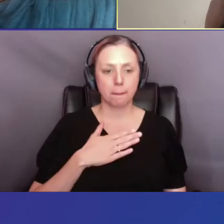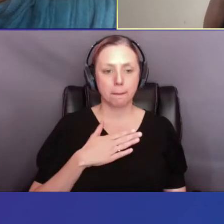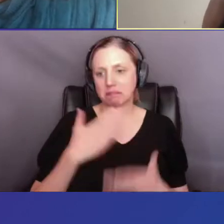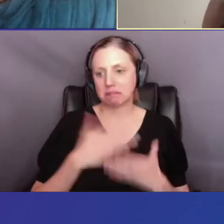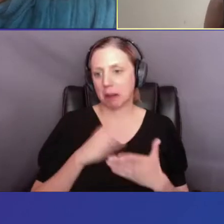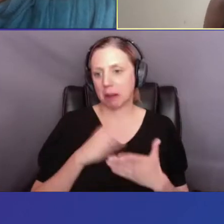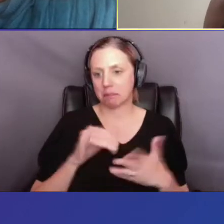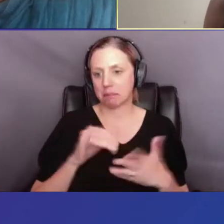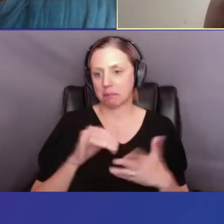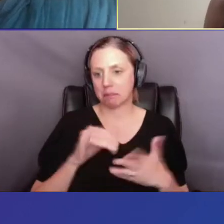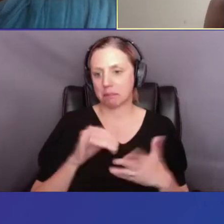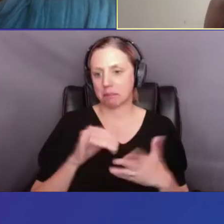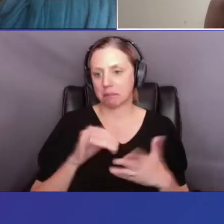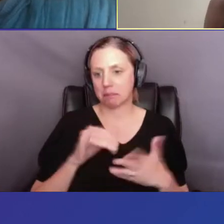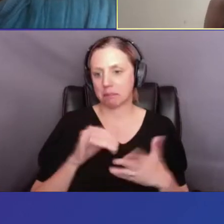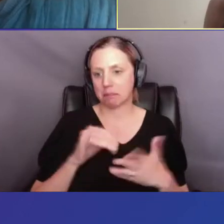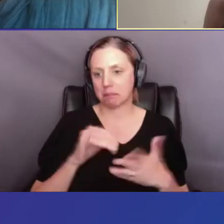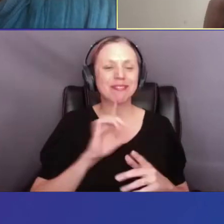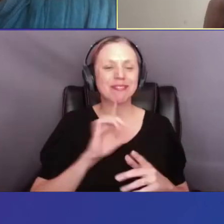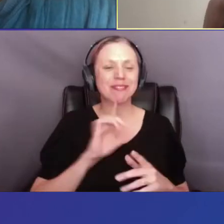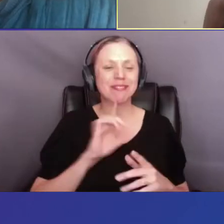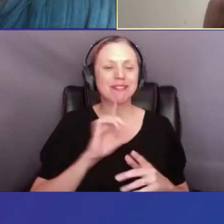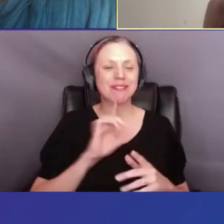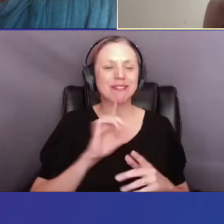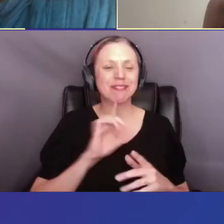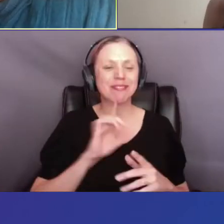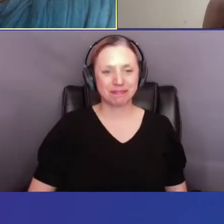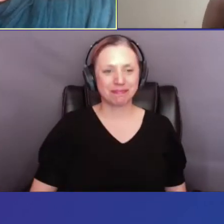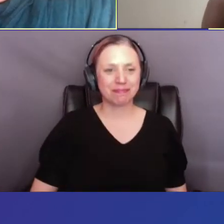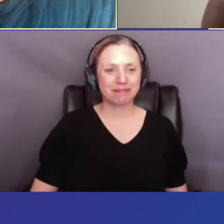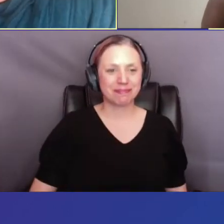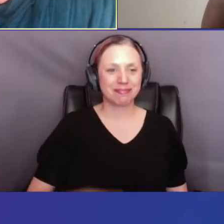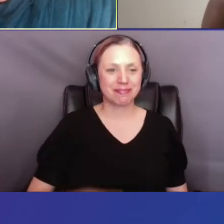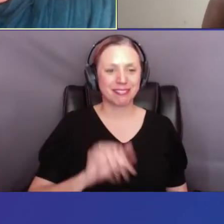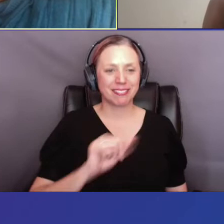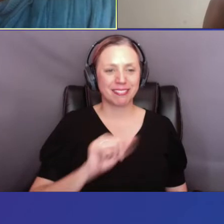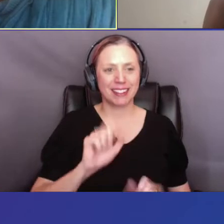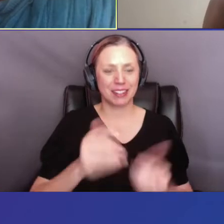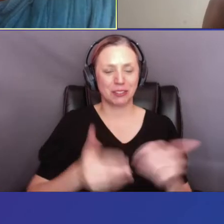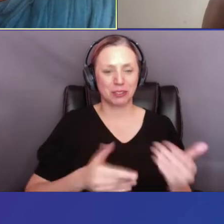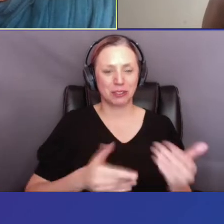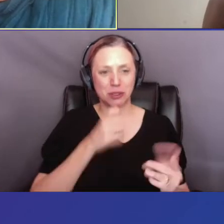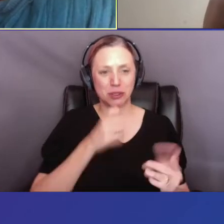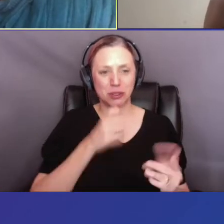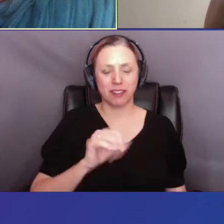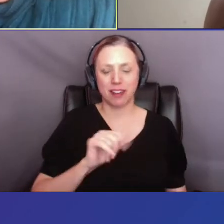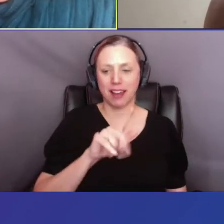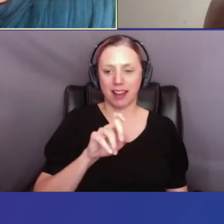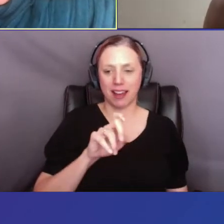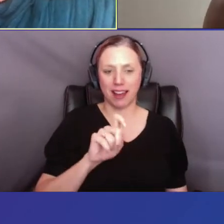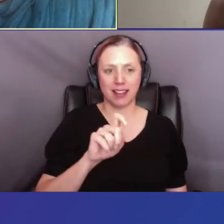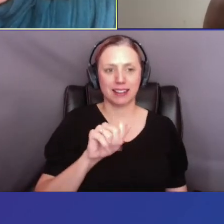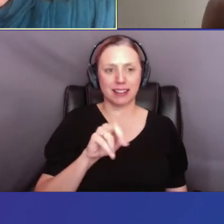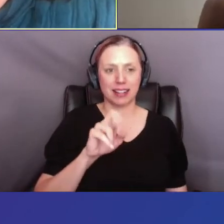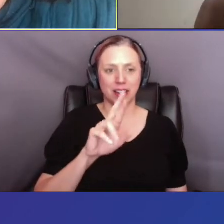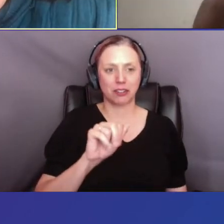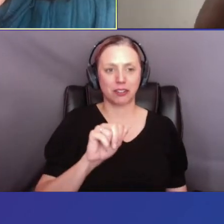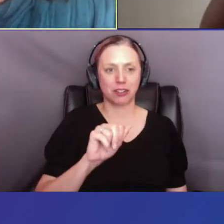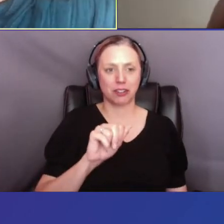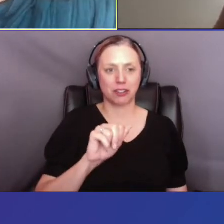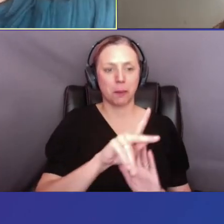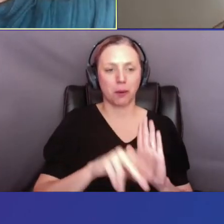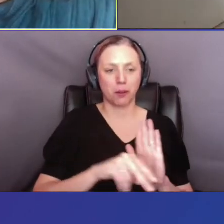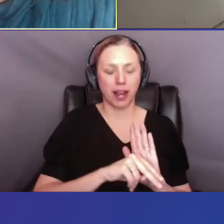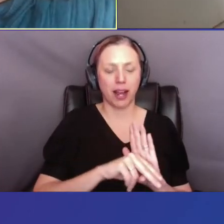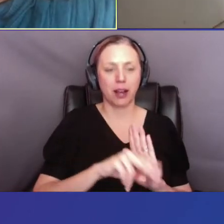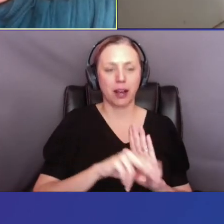Alex have a moment to introduce herself. Hi, I'm Alexandra. I go by she, her. I'm sitting in